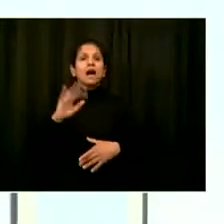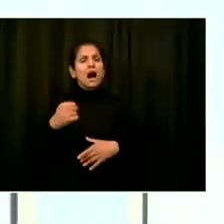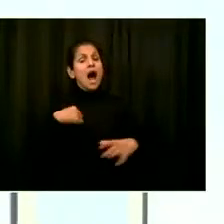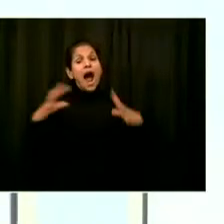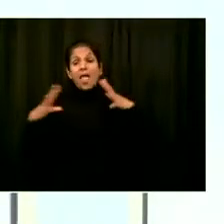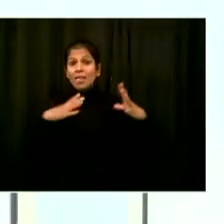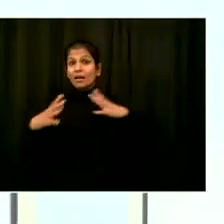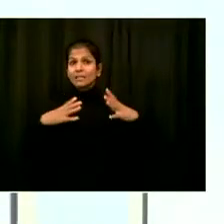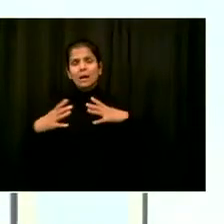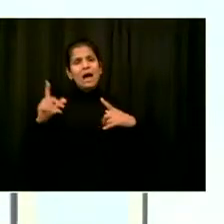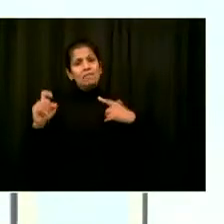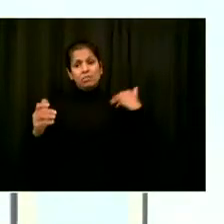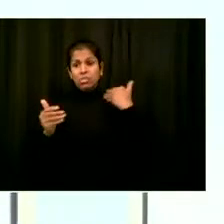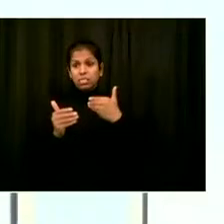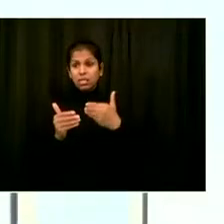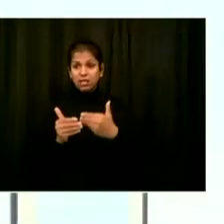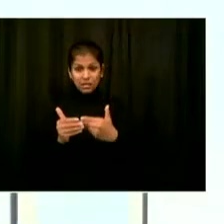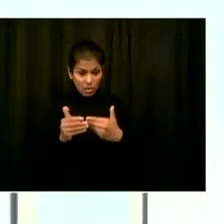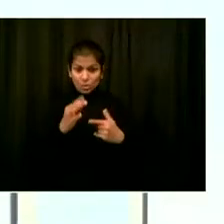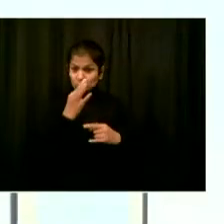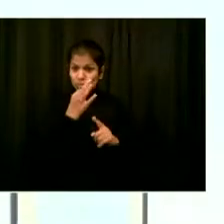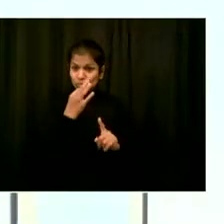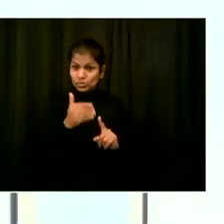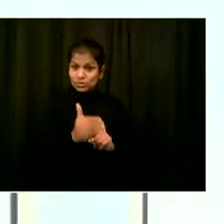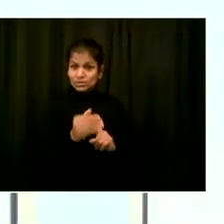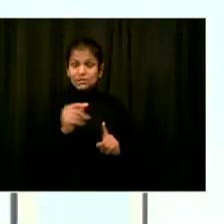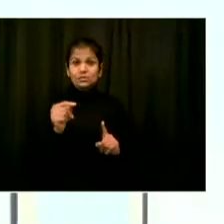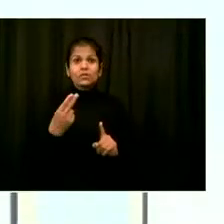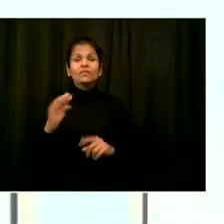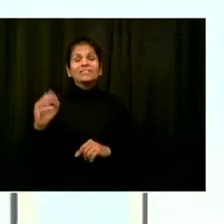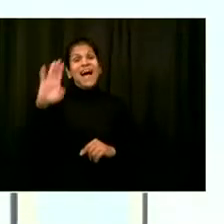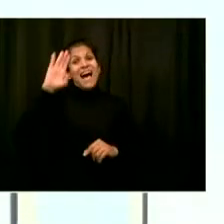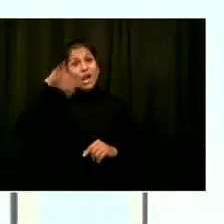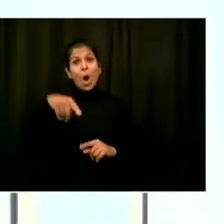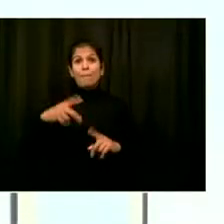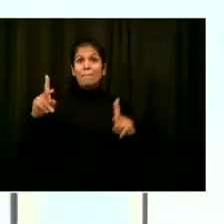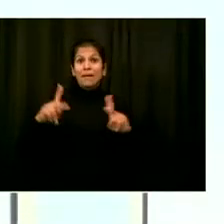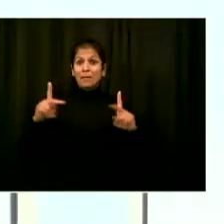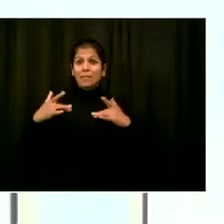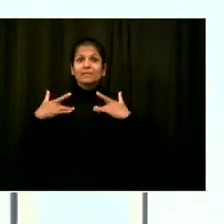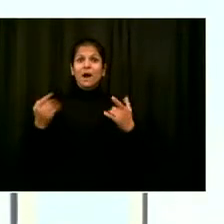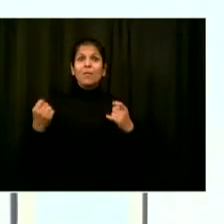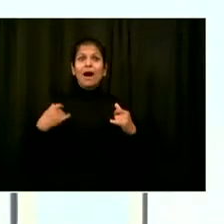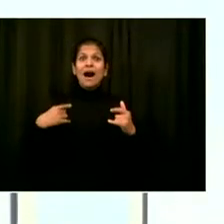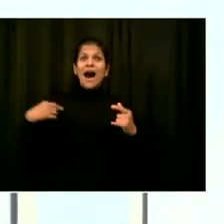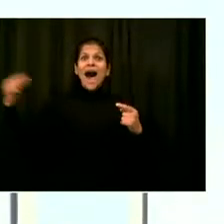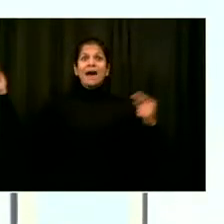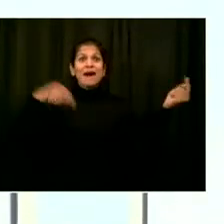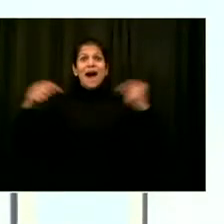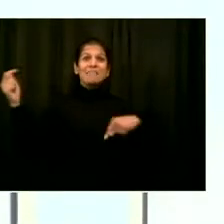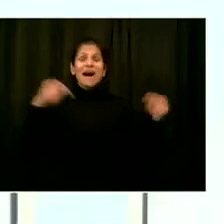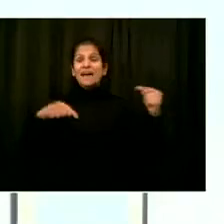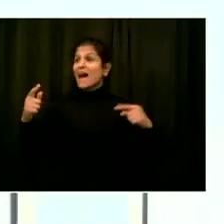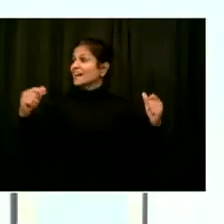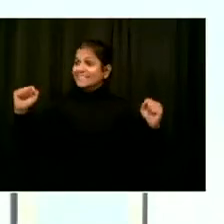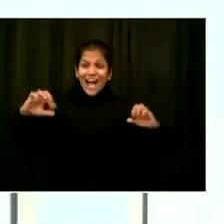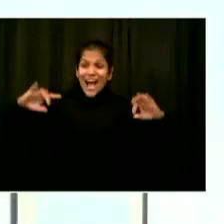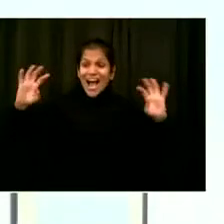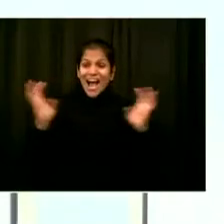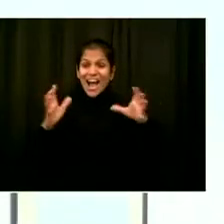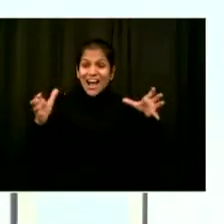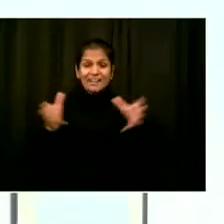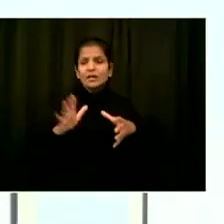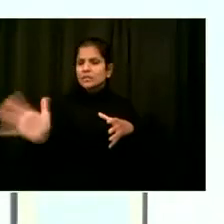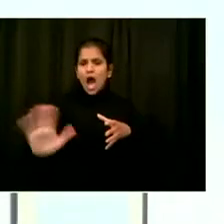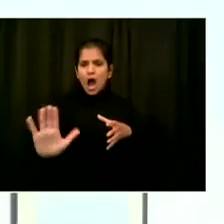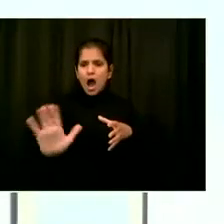people from different households may be gathering um maybe convening it is so important to stay safe first to avoid